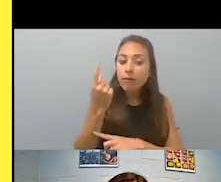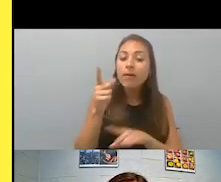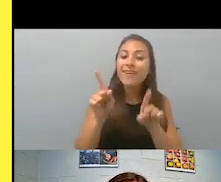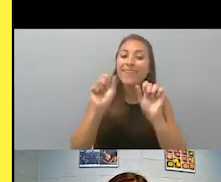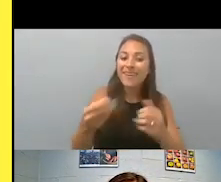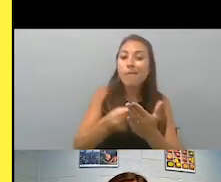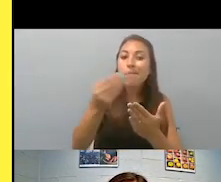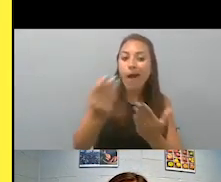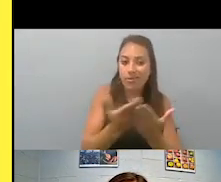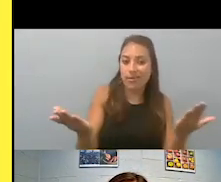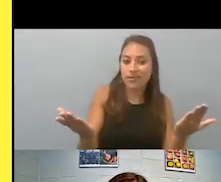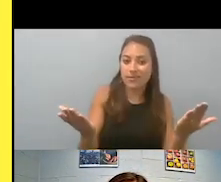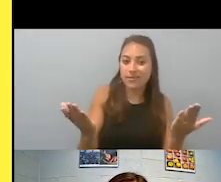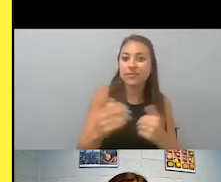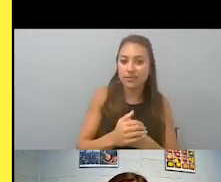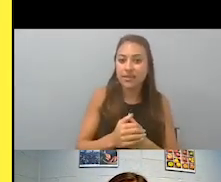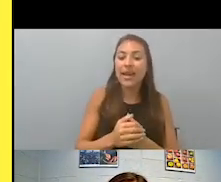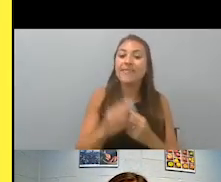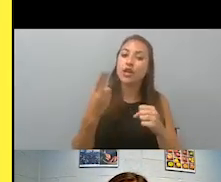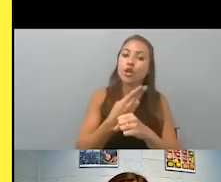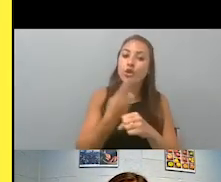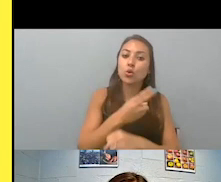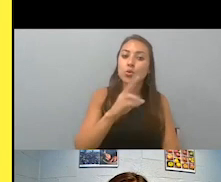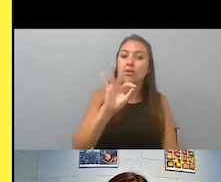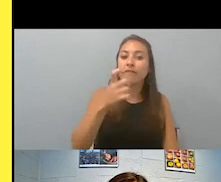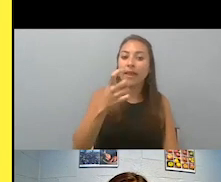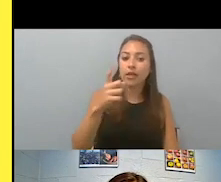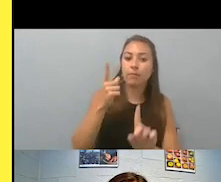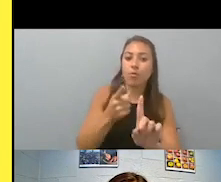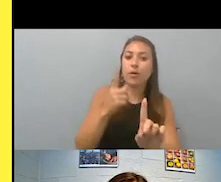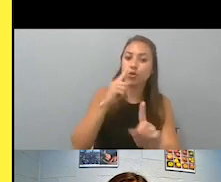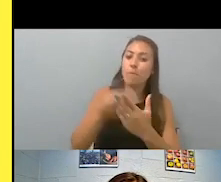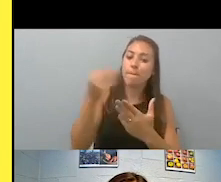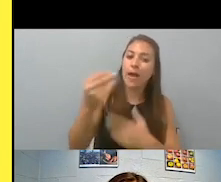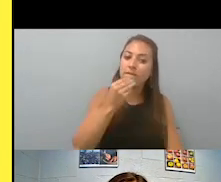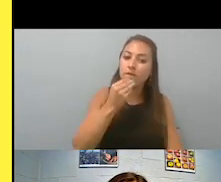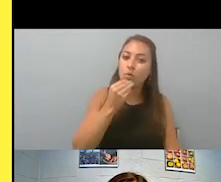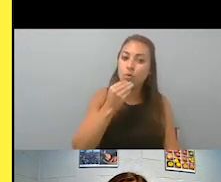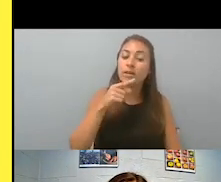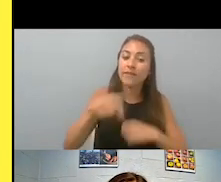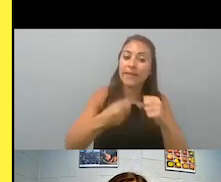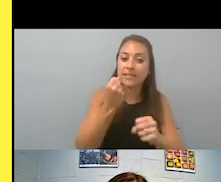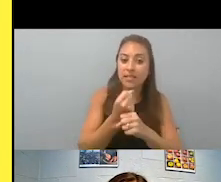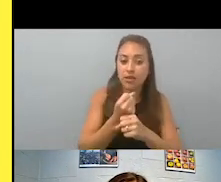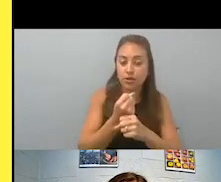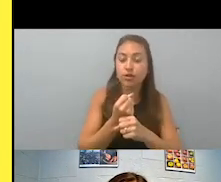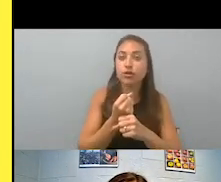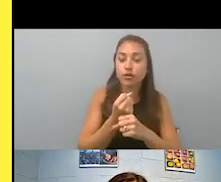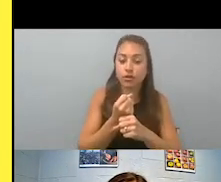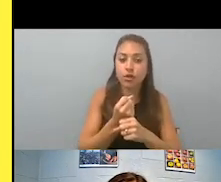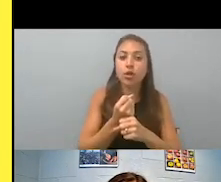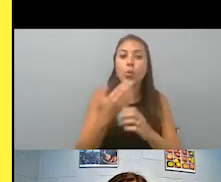buy items a la carte, and they can use their flex points or bear bucks. This year, we're actually rolling out a